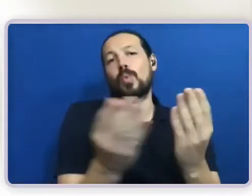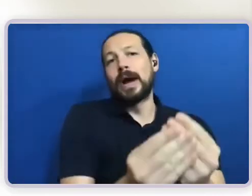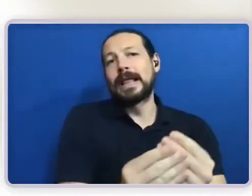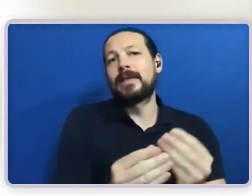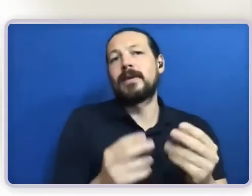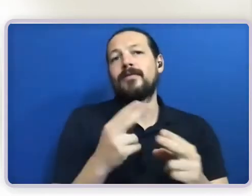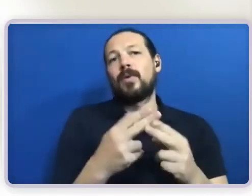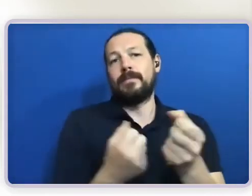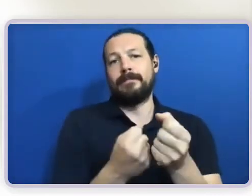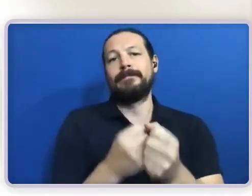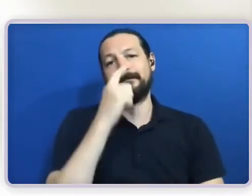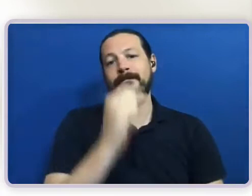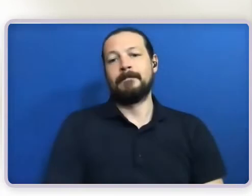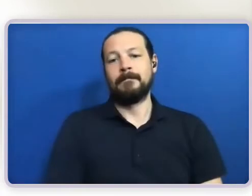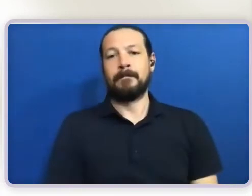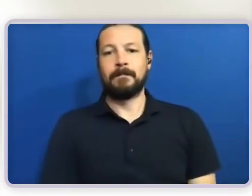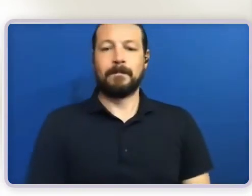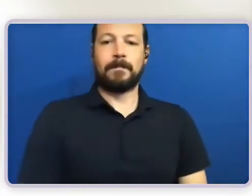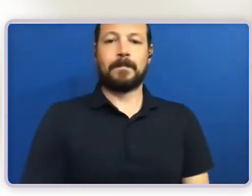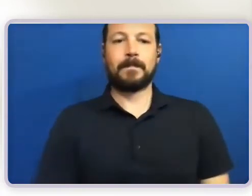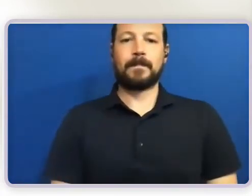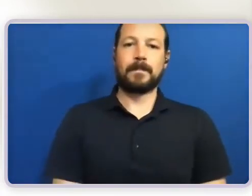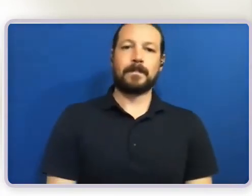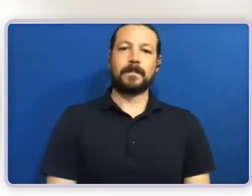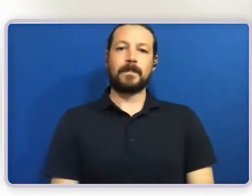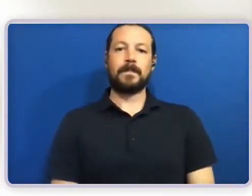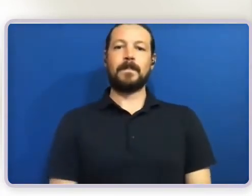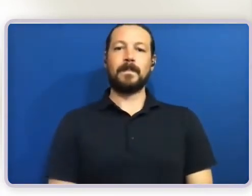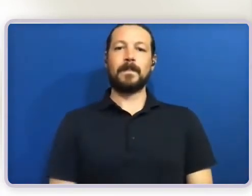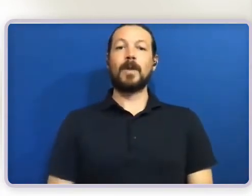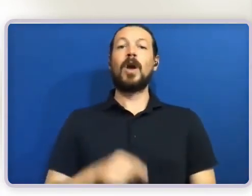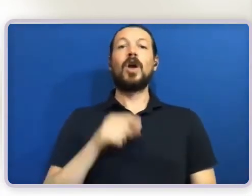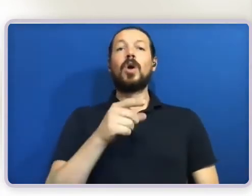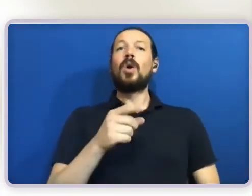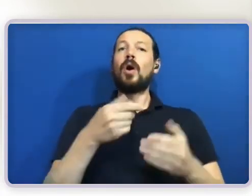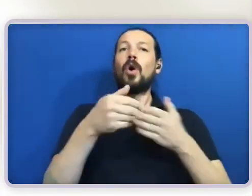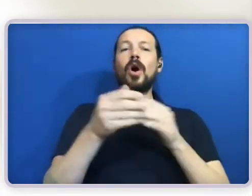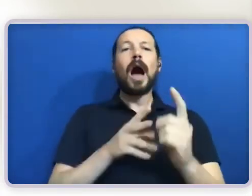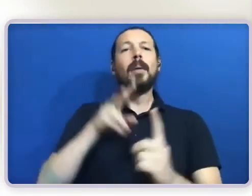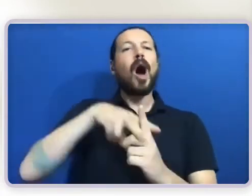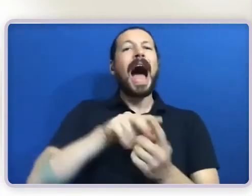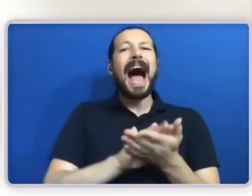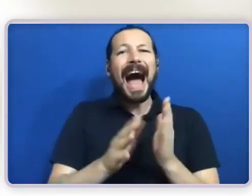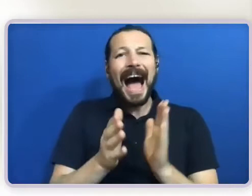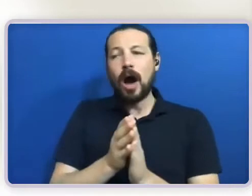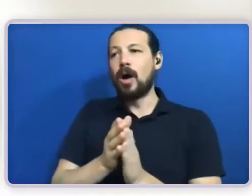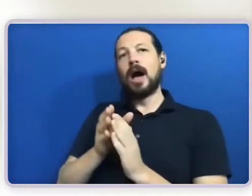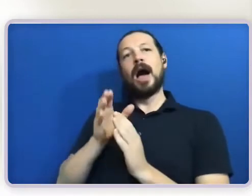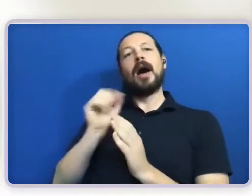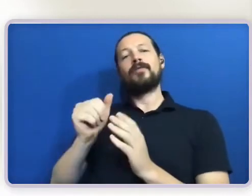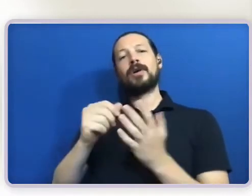And you can apply for a private session using the Royal Commission's intake line.